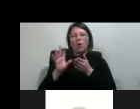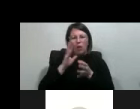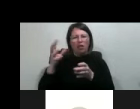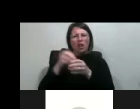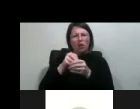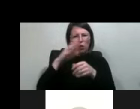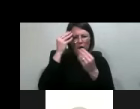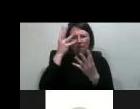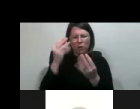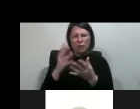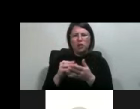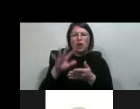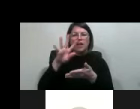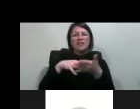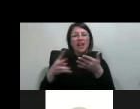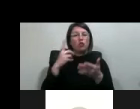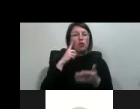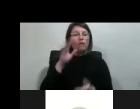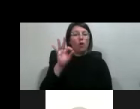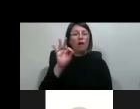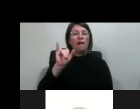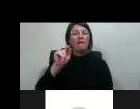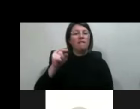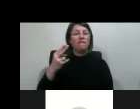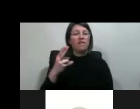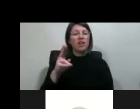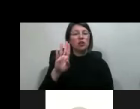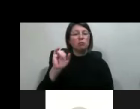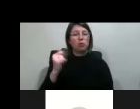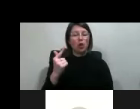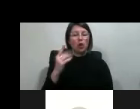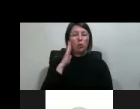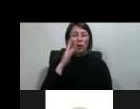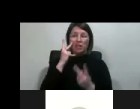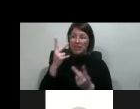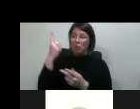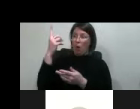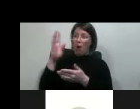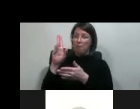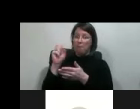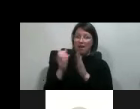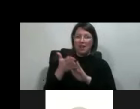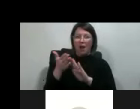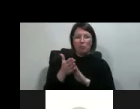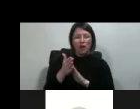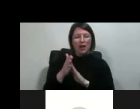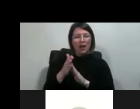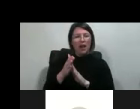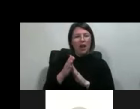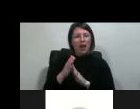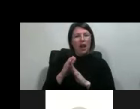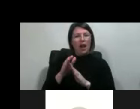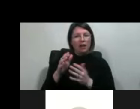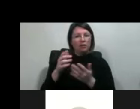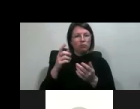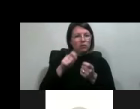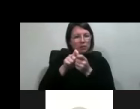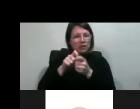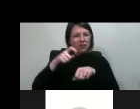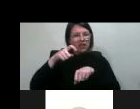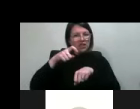shuttle, you might see only one sort of bus operating at 8 o'clock, but the intent is to operate multiple buses at that time. And we'll